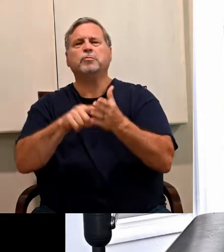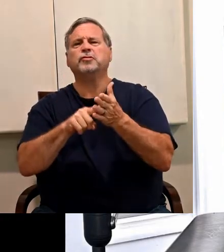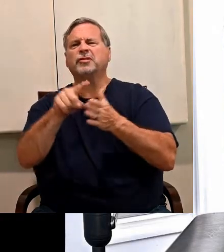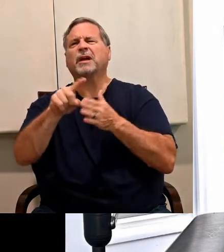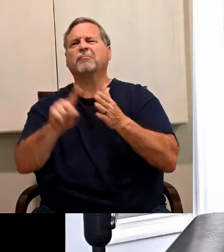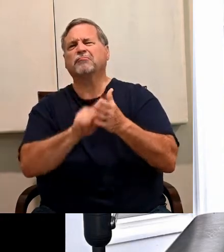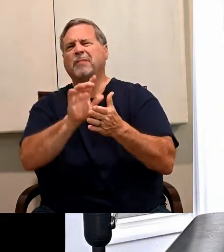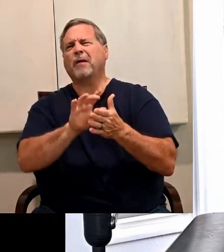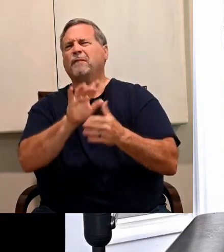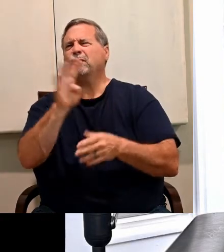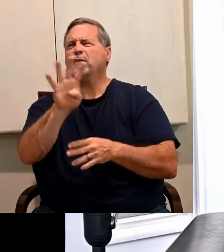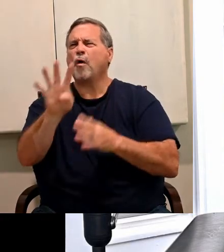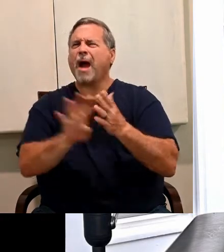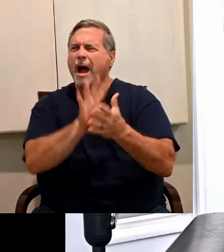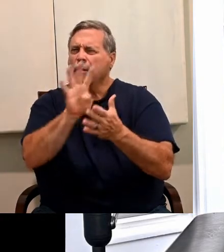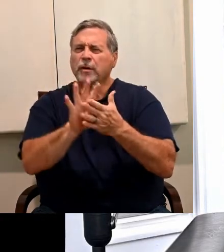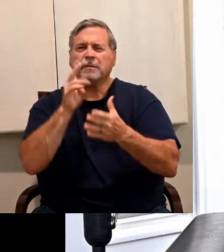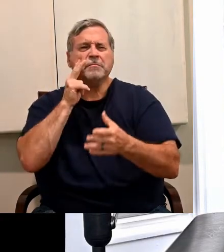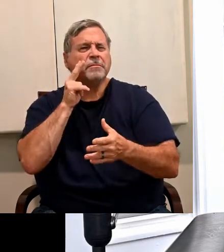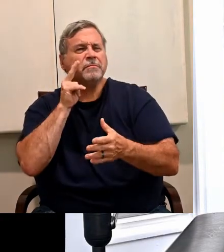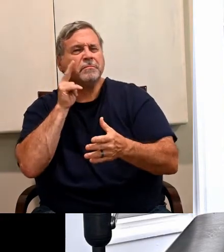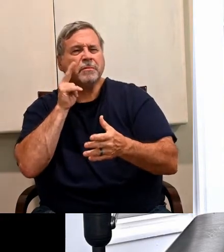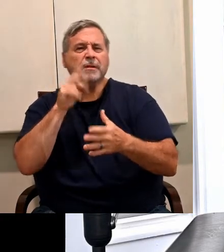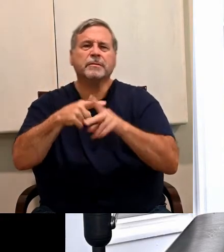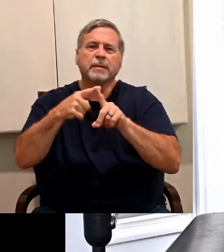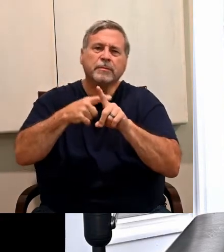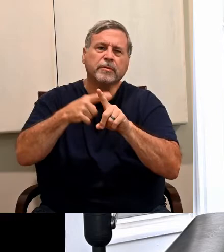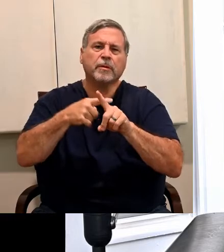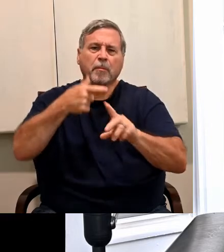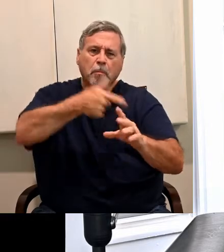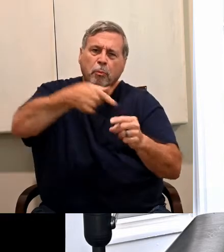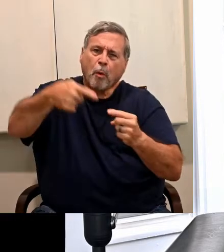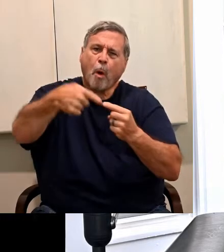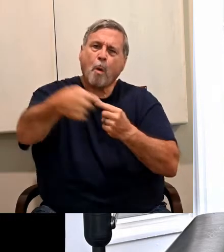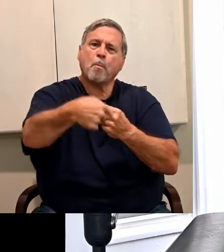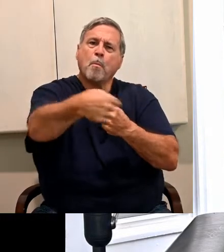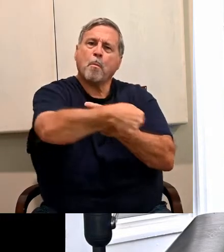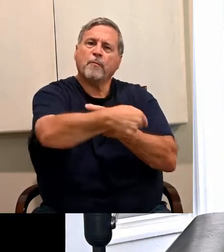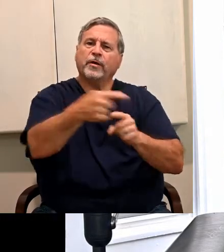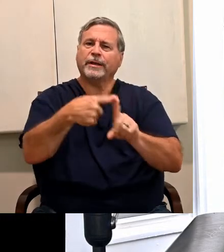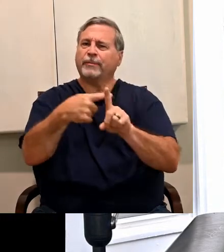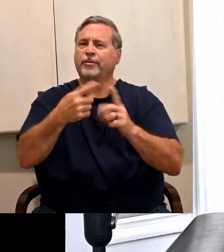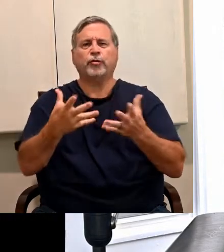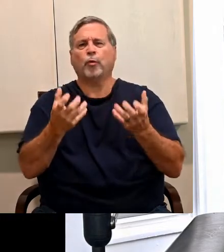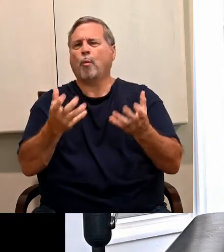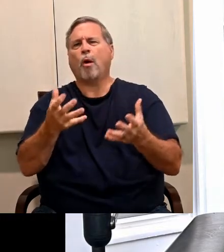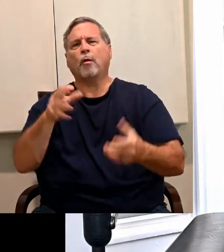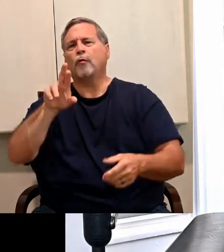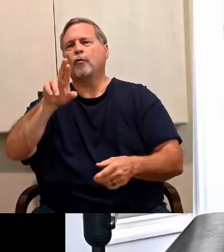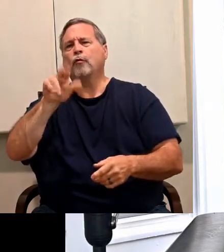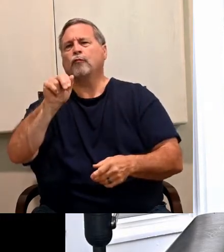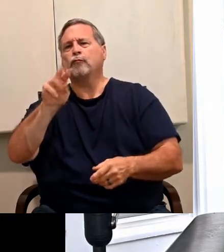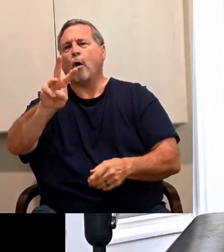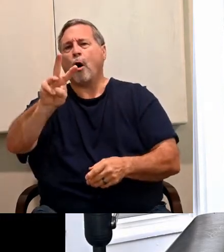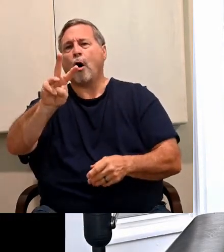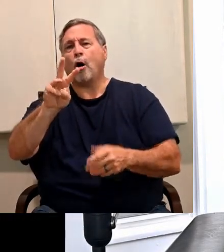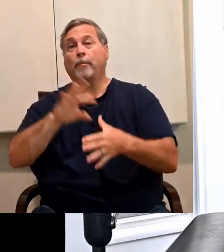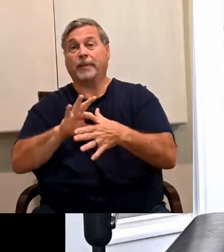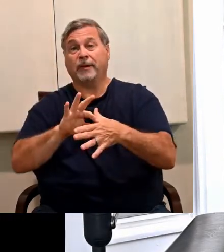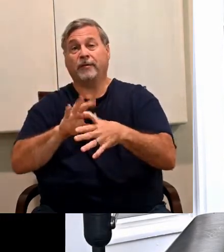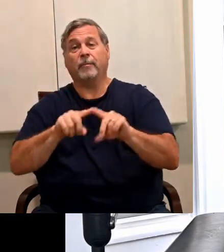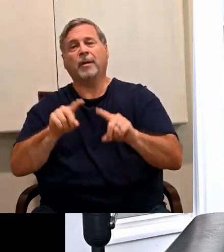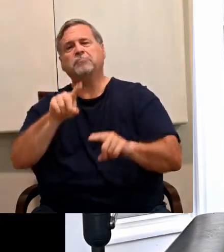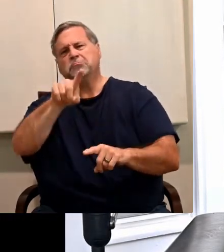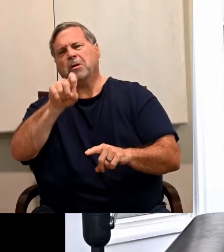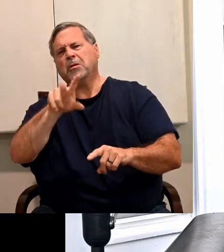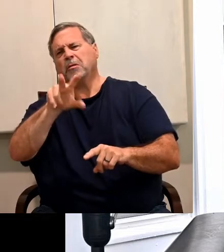hours. We'll check it at about 4, see how the meat's doing. We'll probe it in a bunch of different spots. You don't want raw beef,